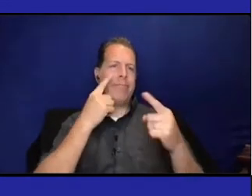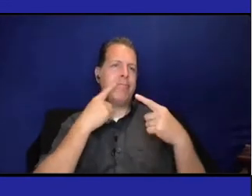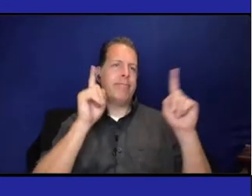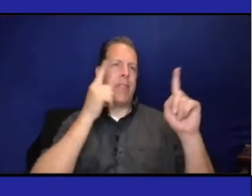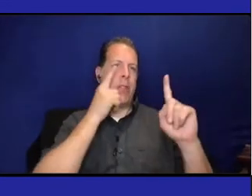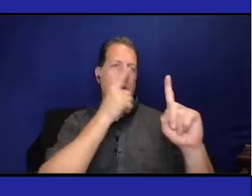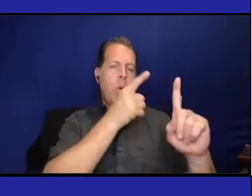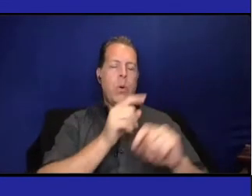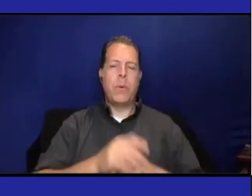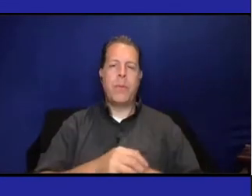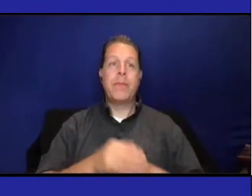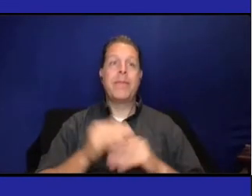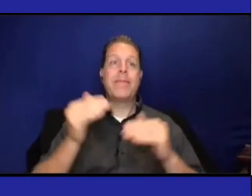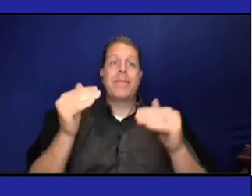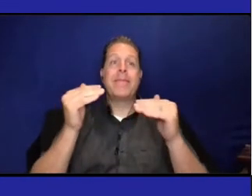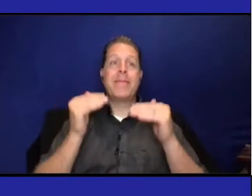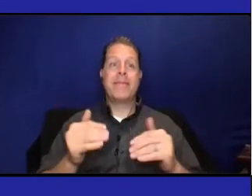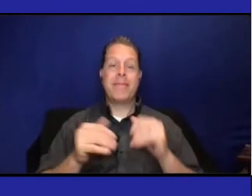Next slide.